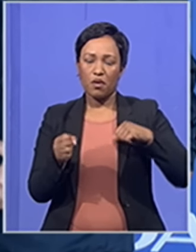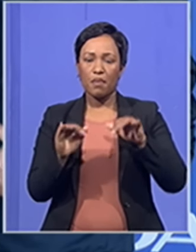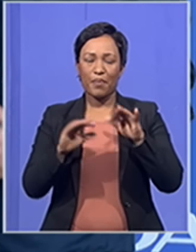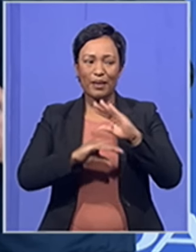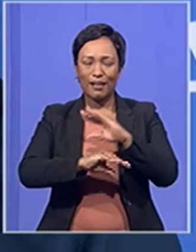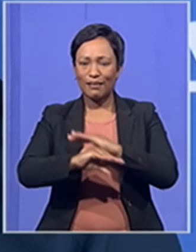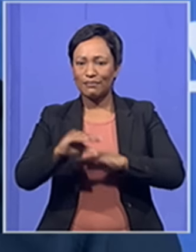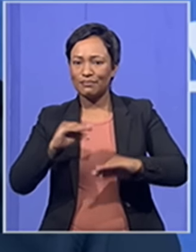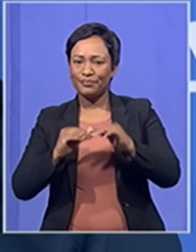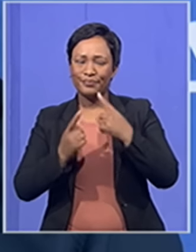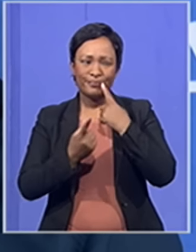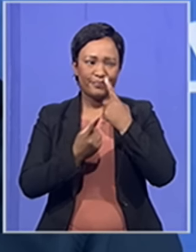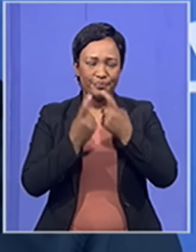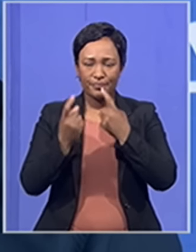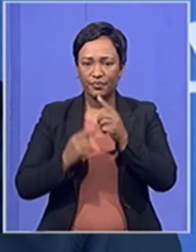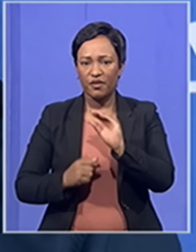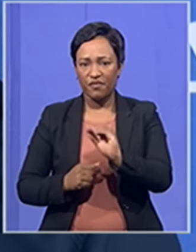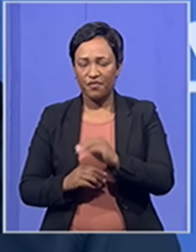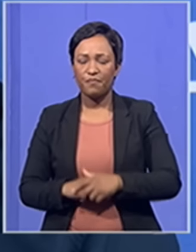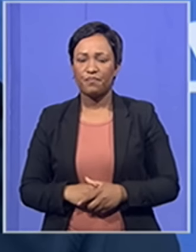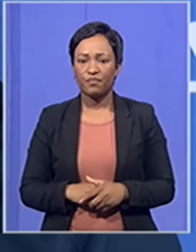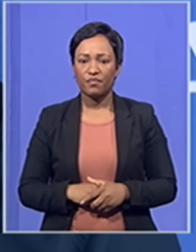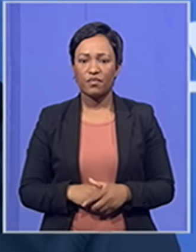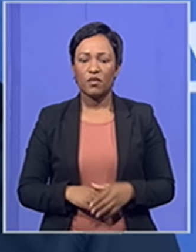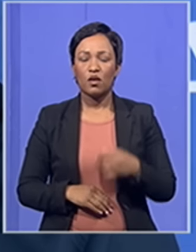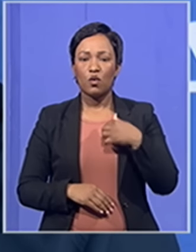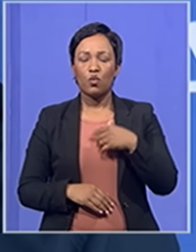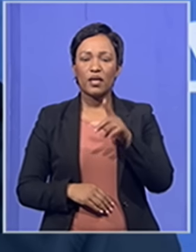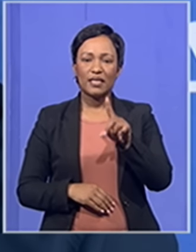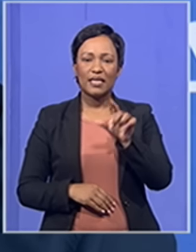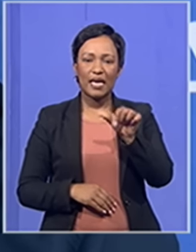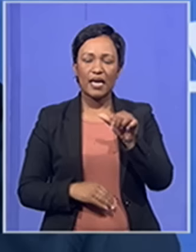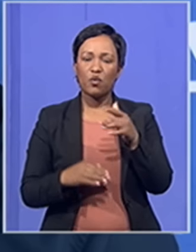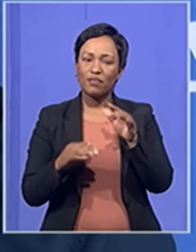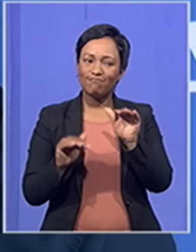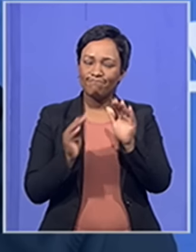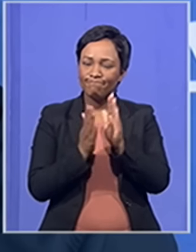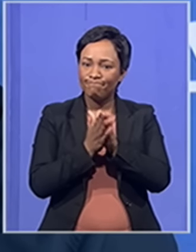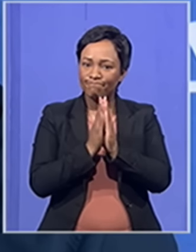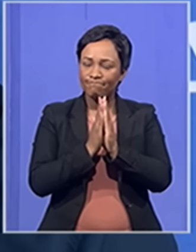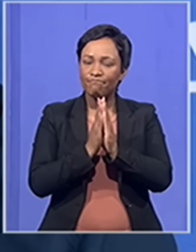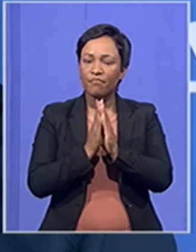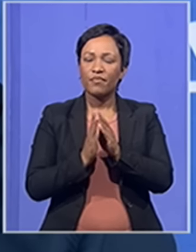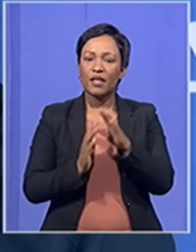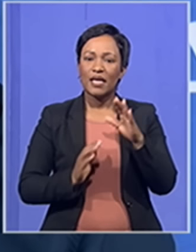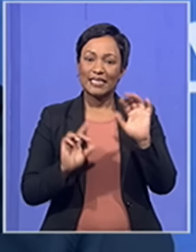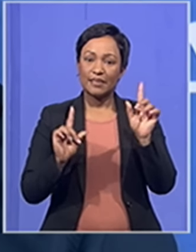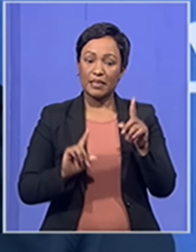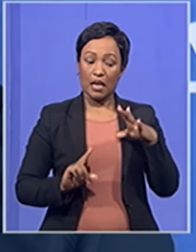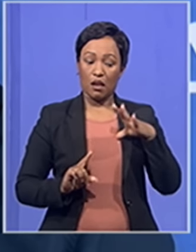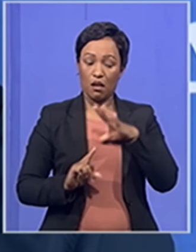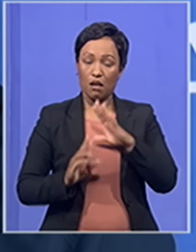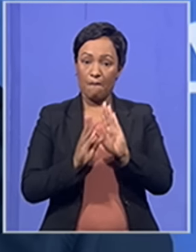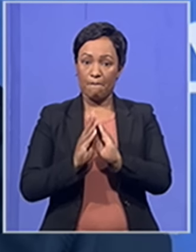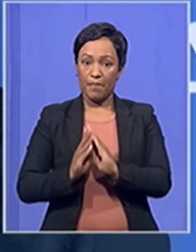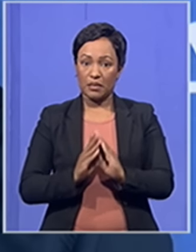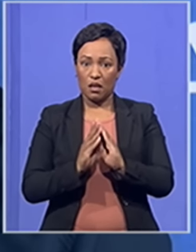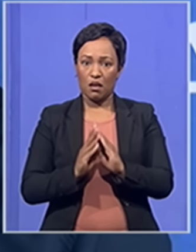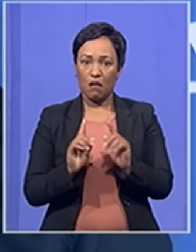ho fela. As the DA, we asked for a special council meeting on the following Monday, and to date we have